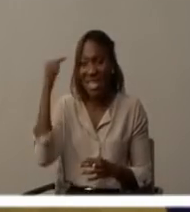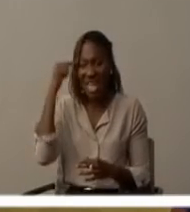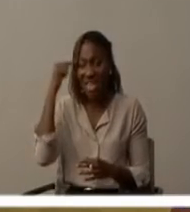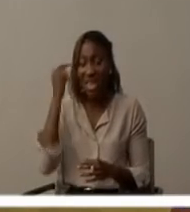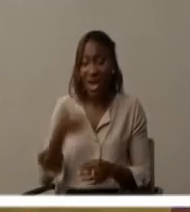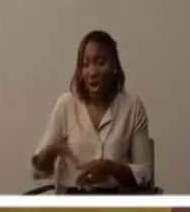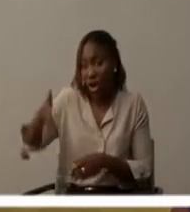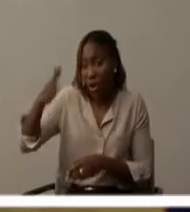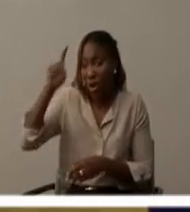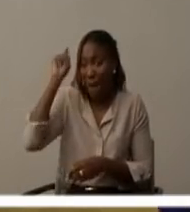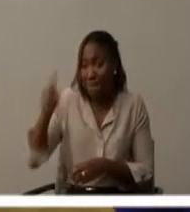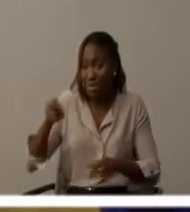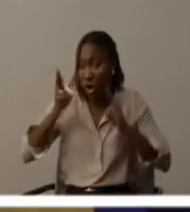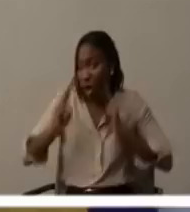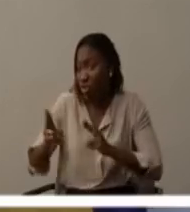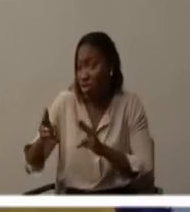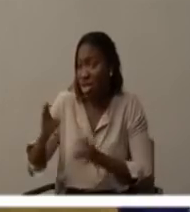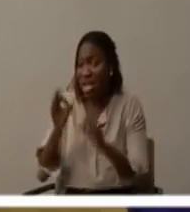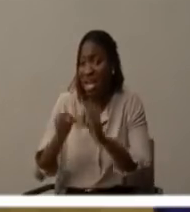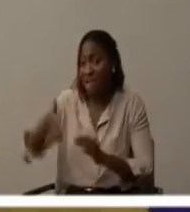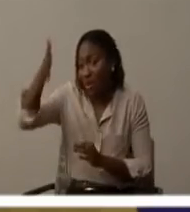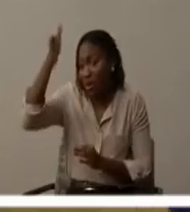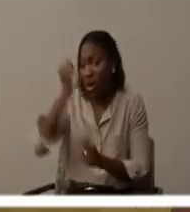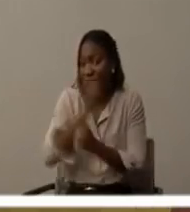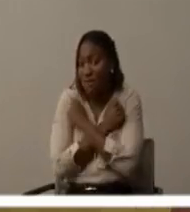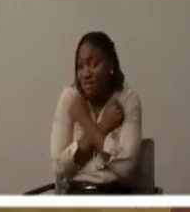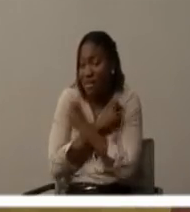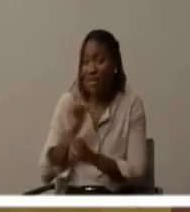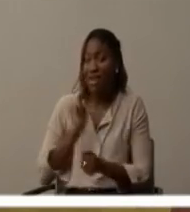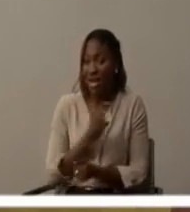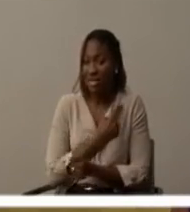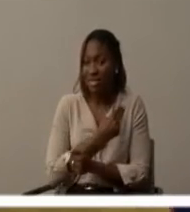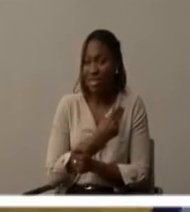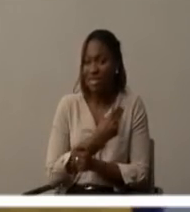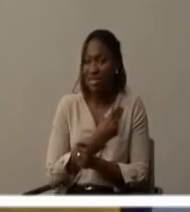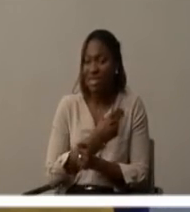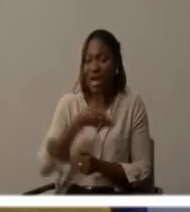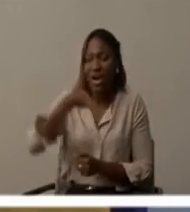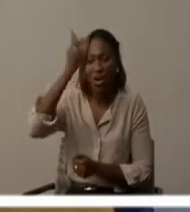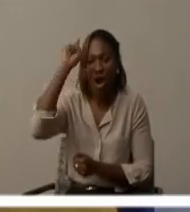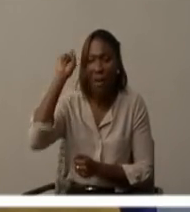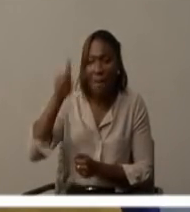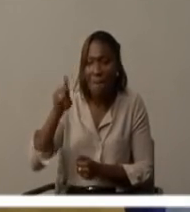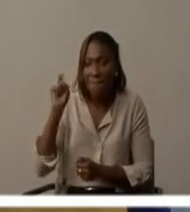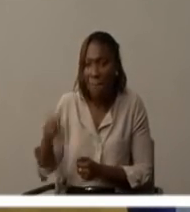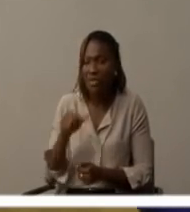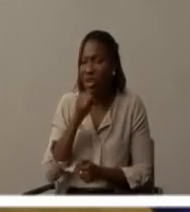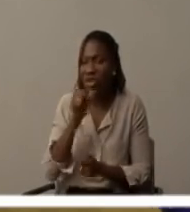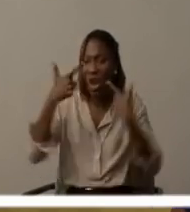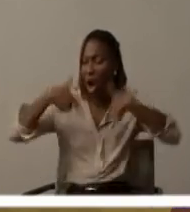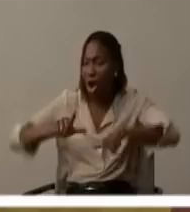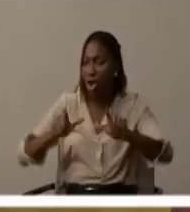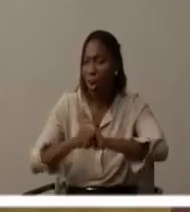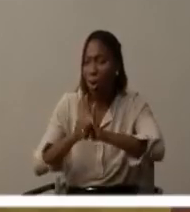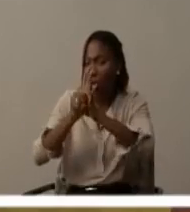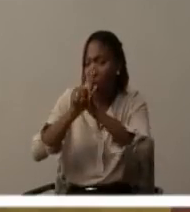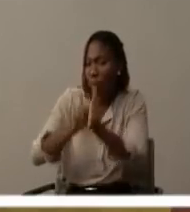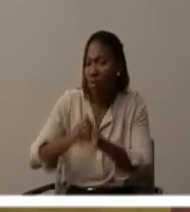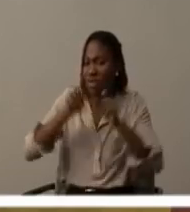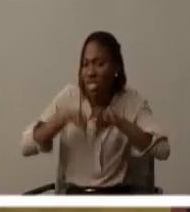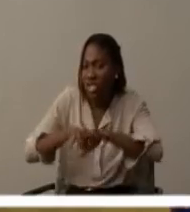acting. If he really loves us, he should spare us. If he really loves us, he should not allow this to reach to this